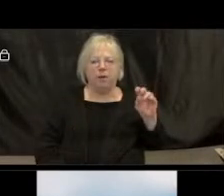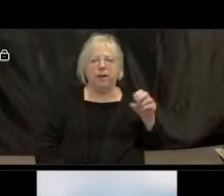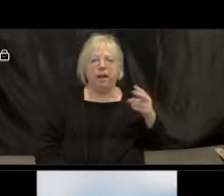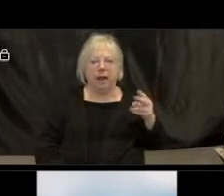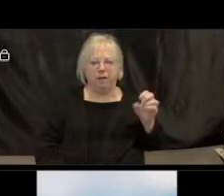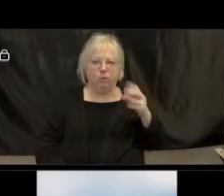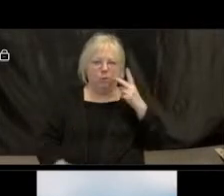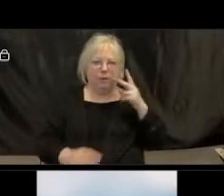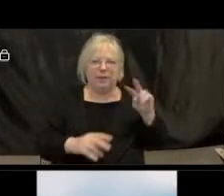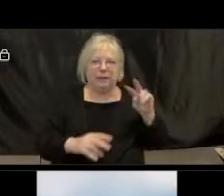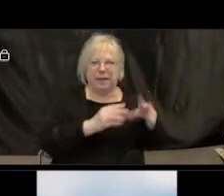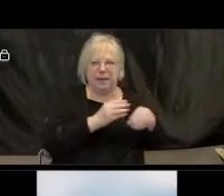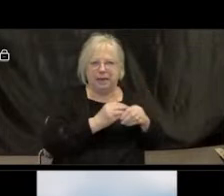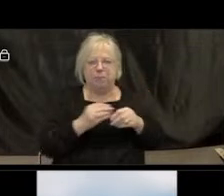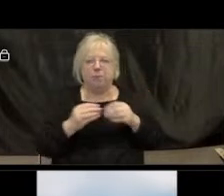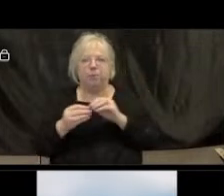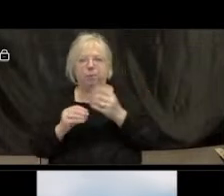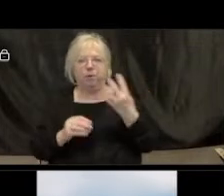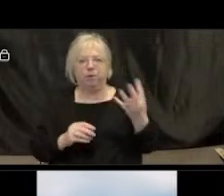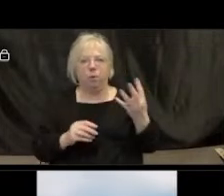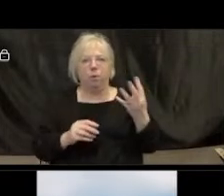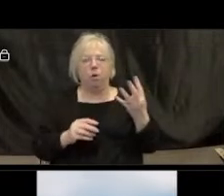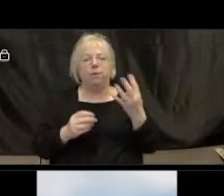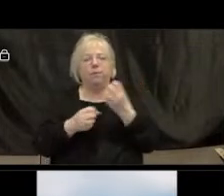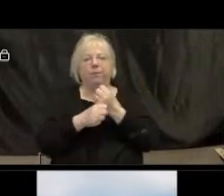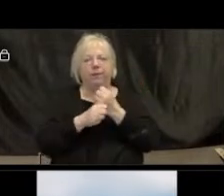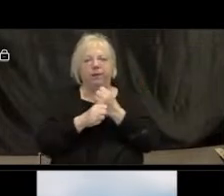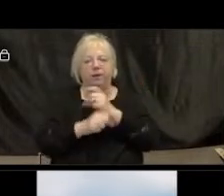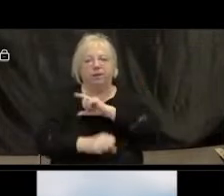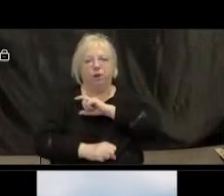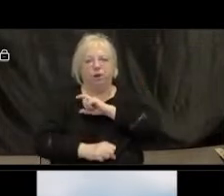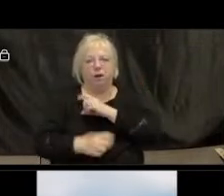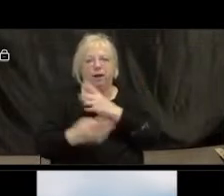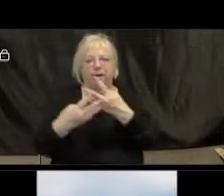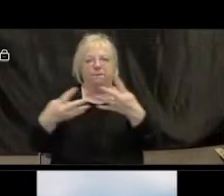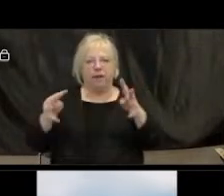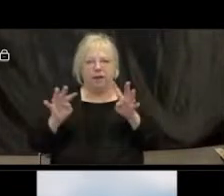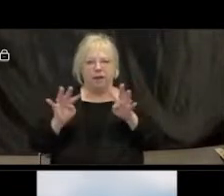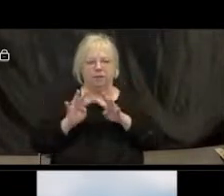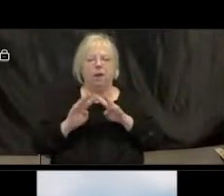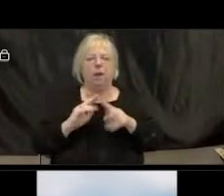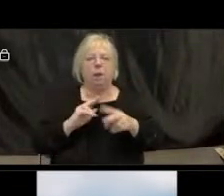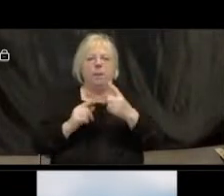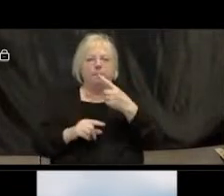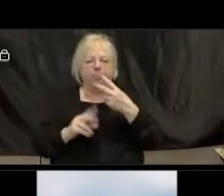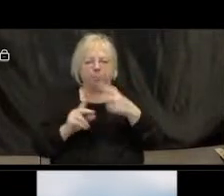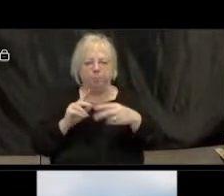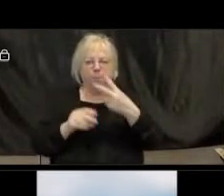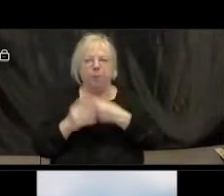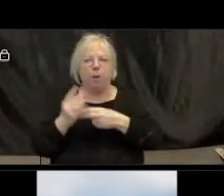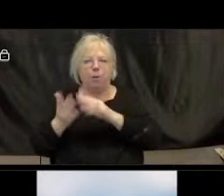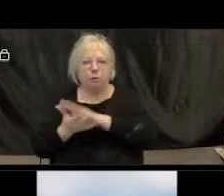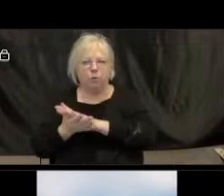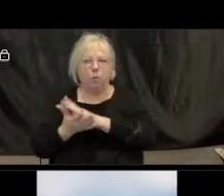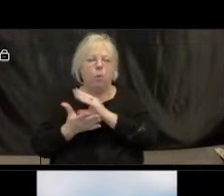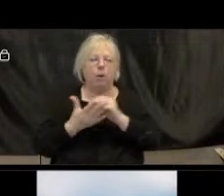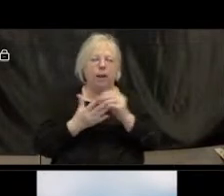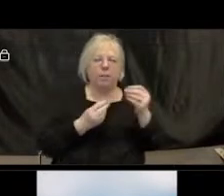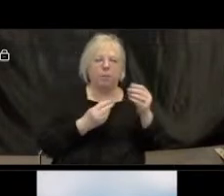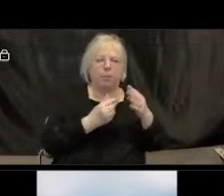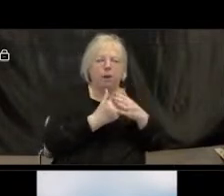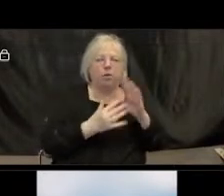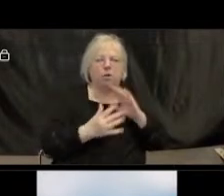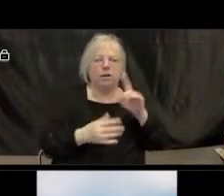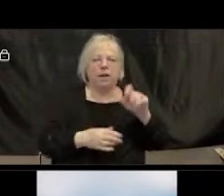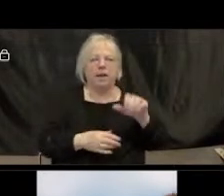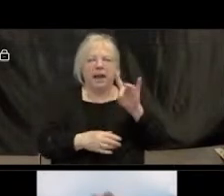attachment. Number four, security fence. Both the school and the adjoining residential property owners need an 8-foot